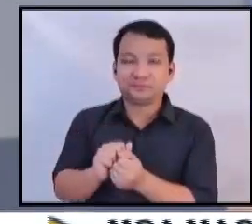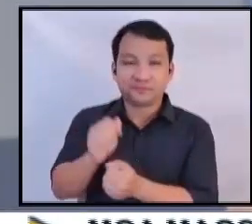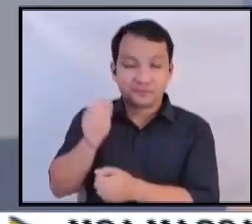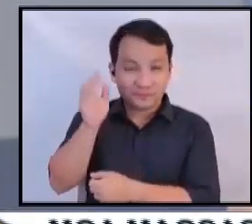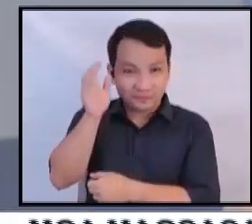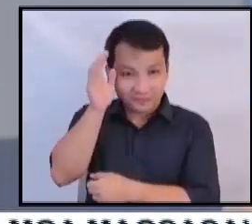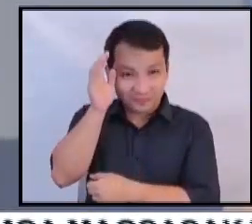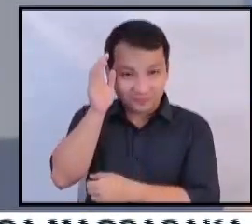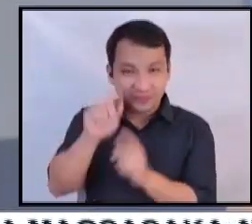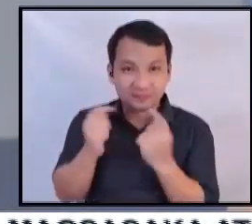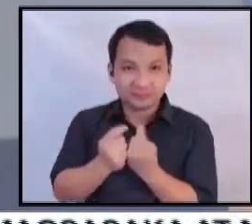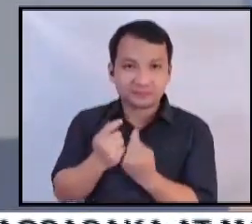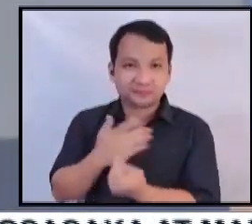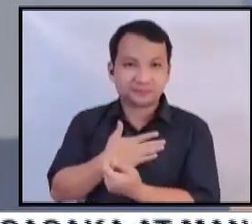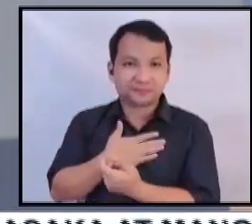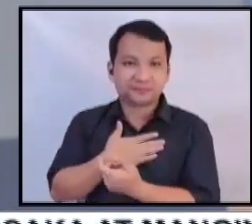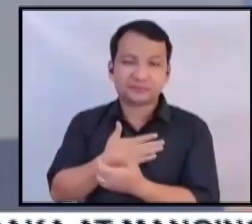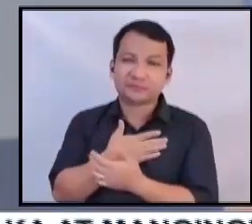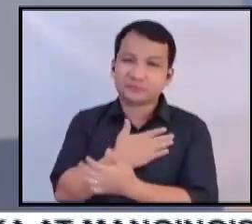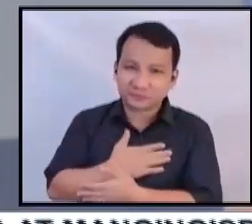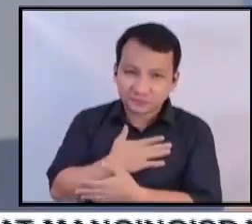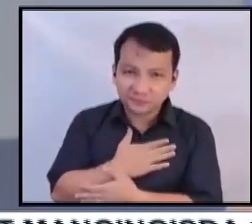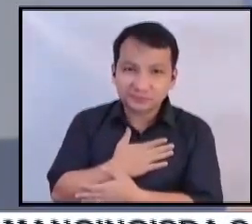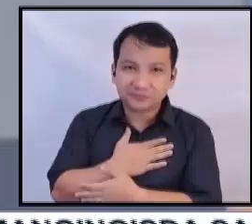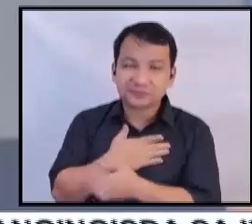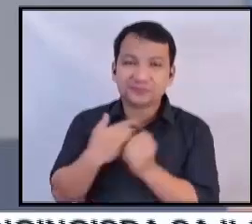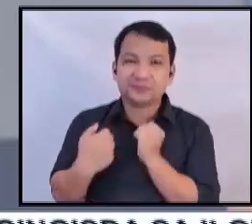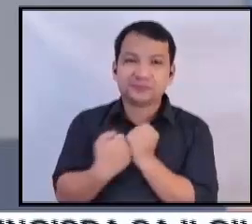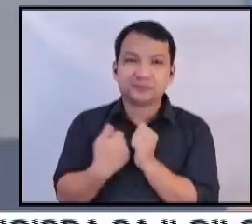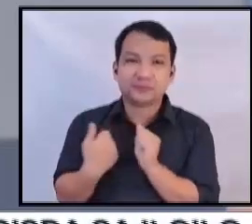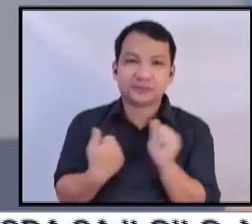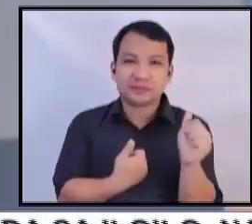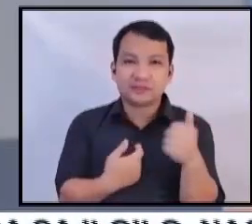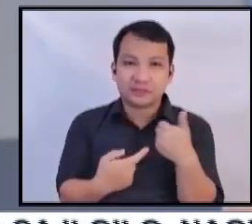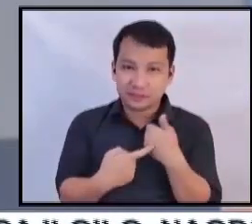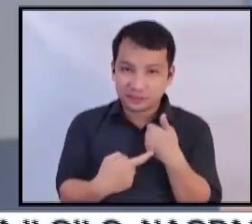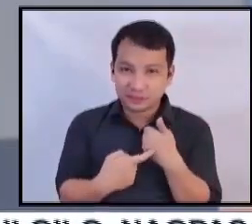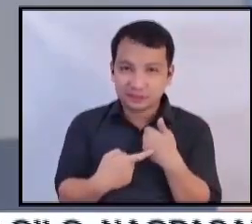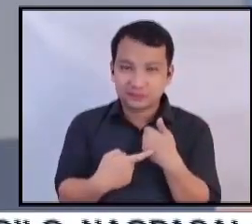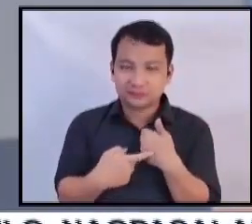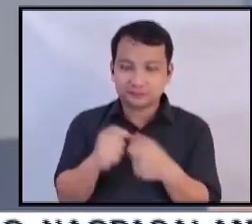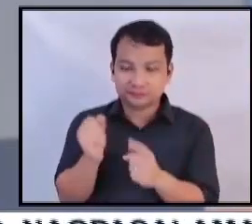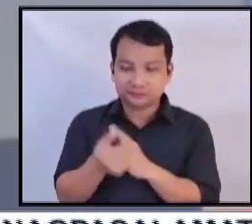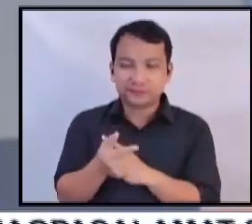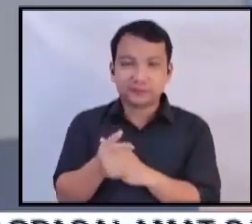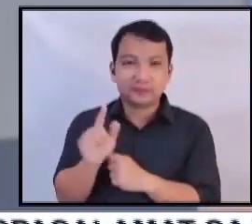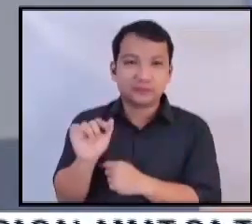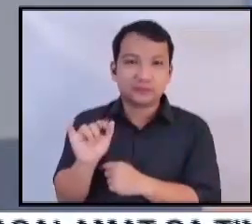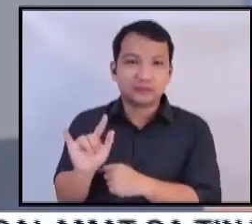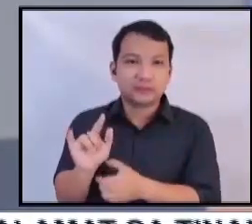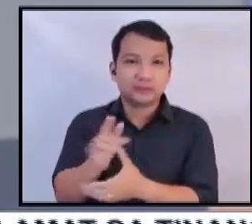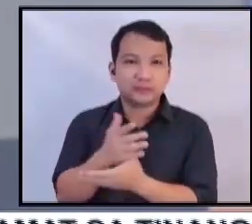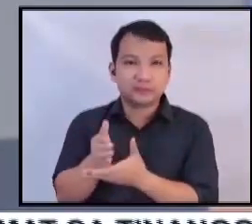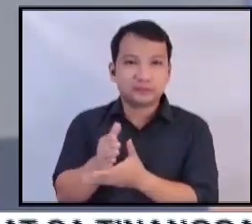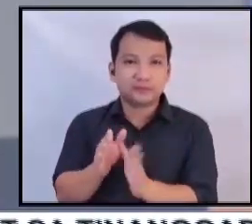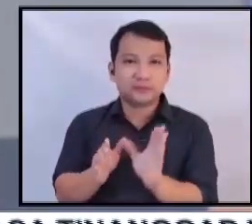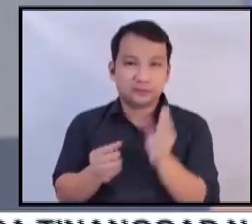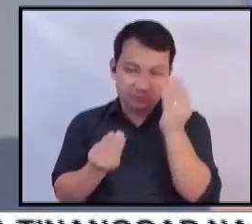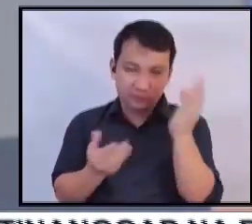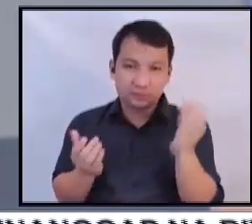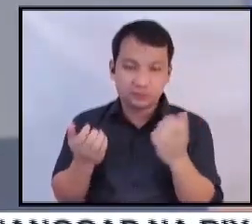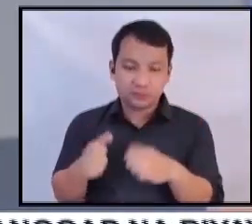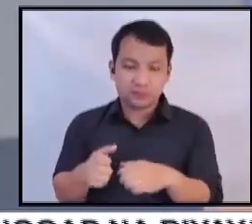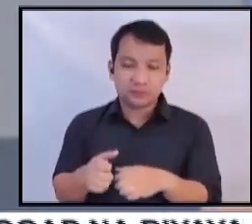as well, please follow our social media accounts and don't forget to share po your yung mga events namin sa